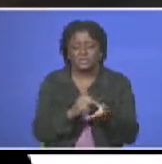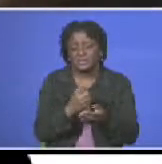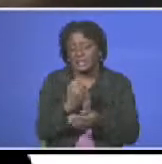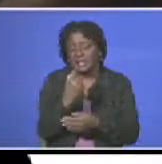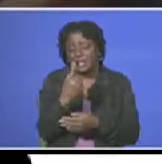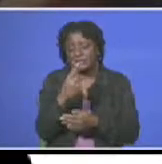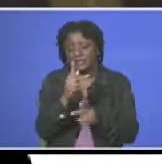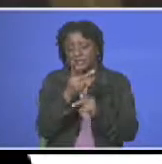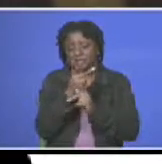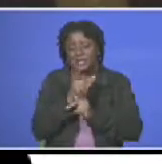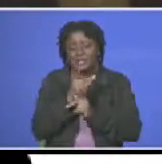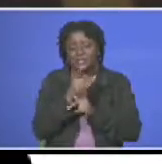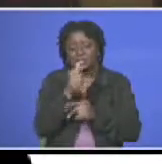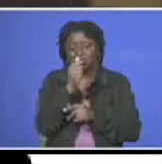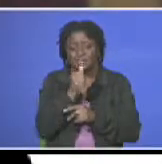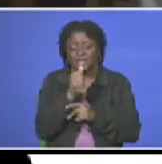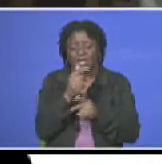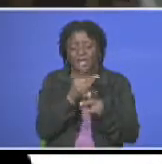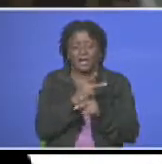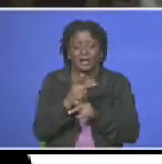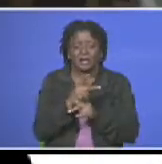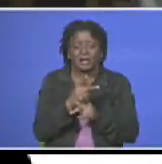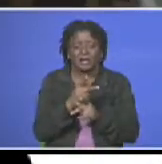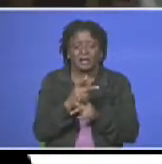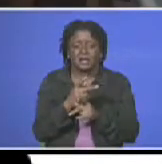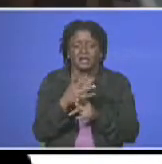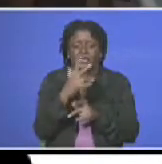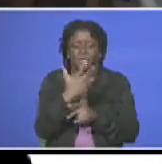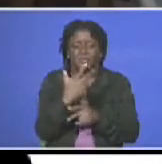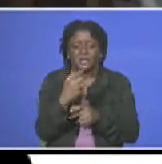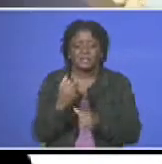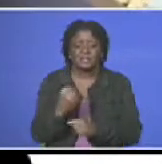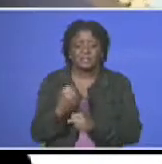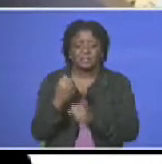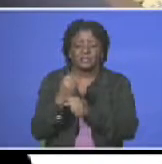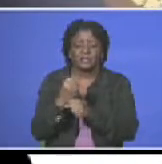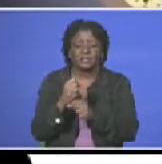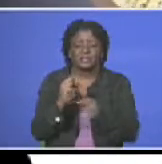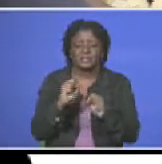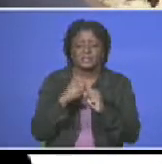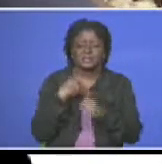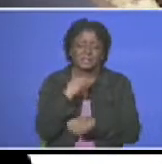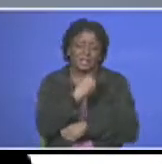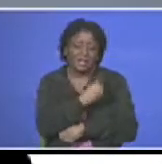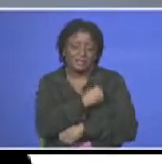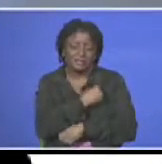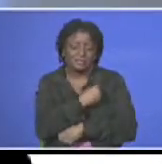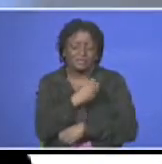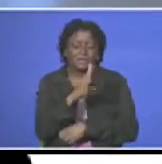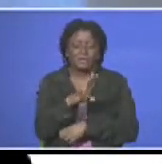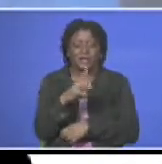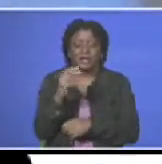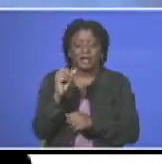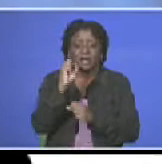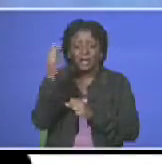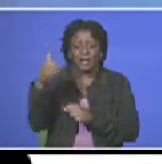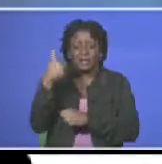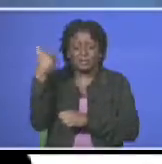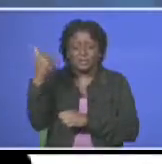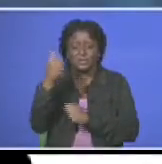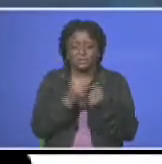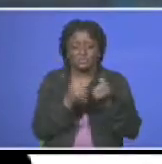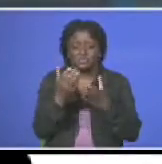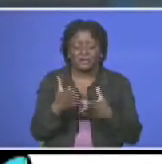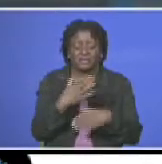assistants, 3 support staff, 4 ambulance drivers, 4 assistants, and a long list of volunteers. They all came to the aid of those